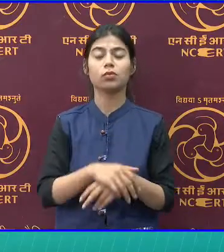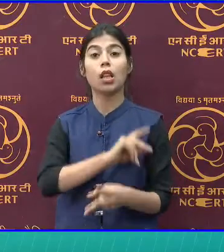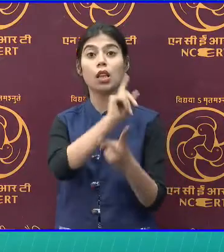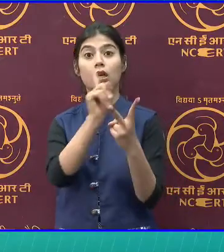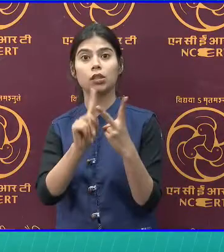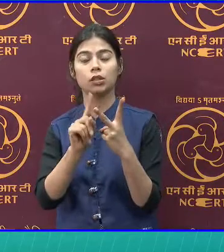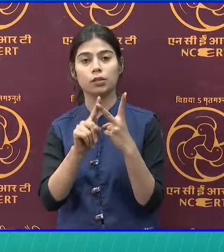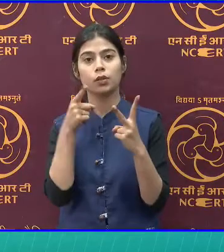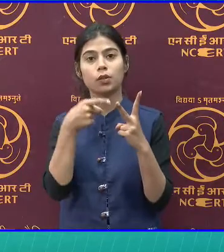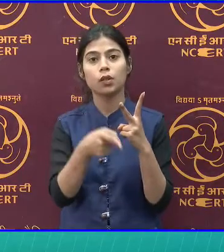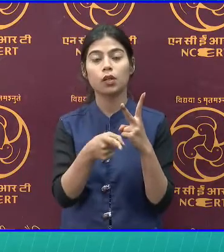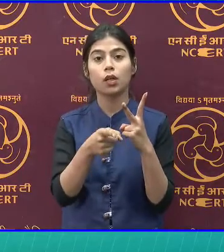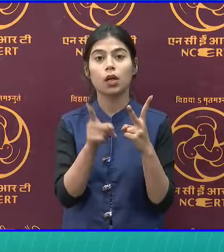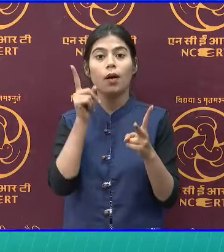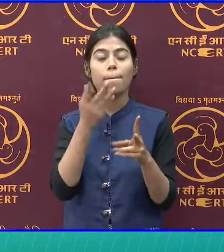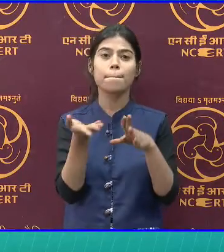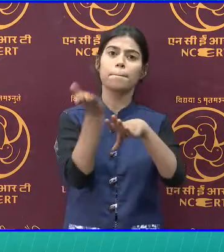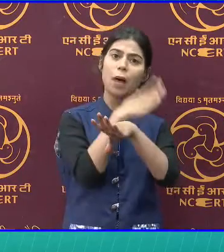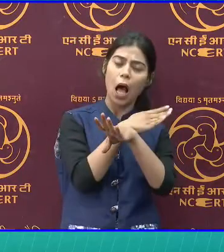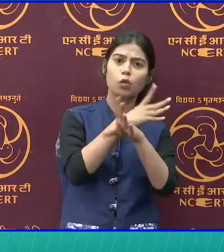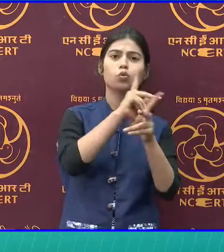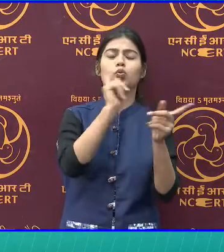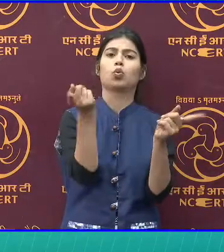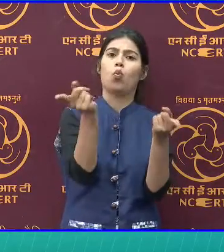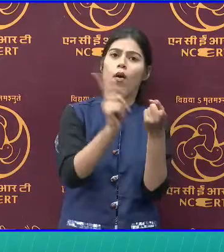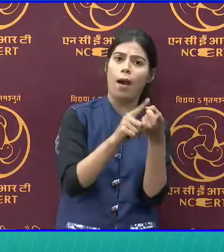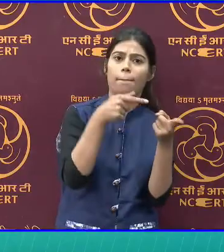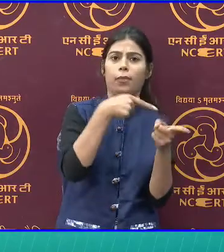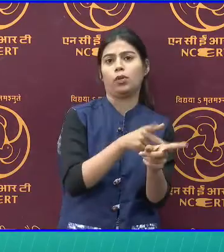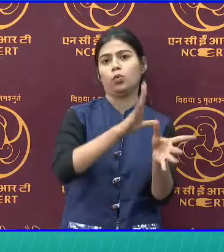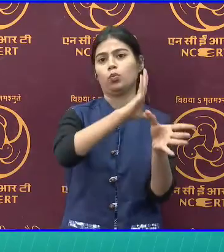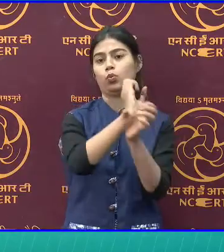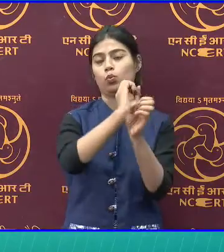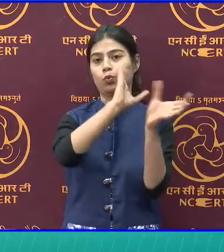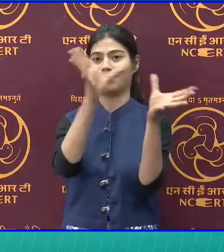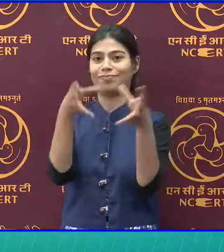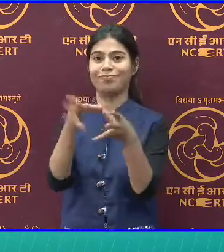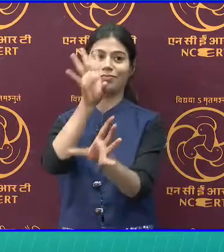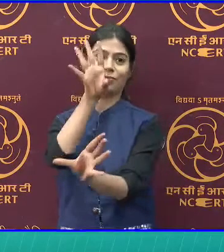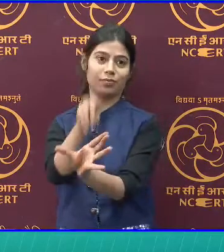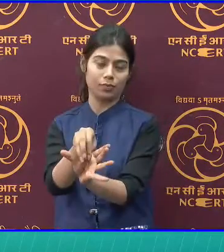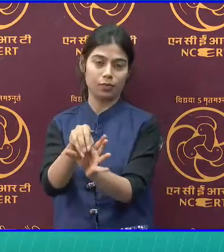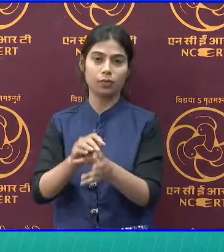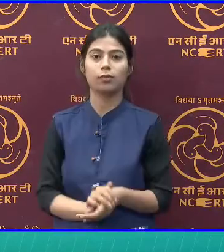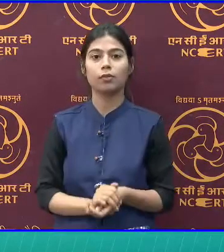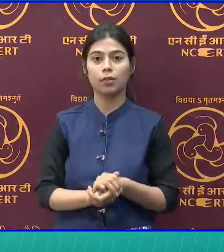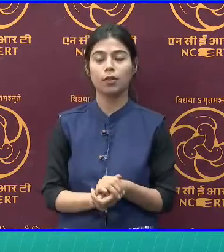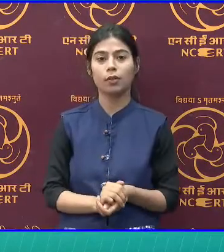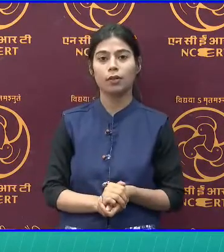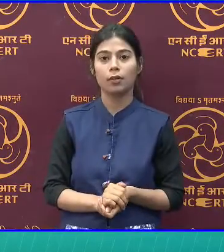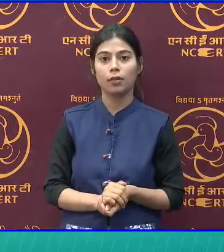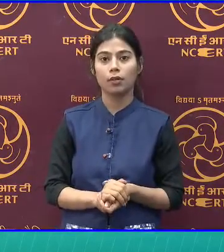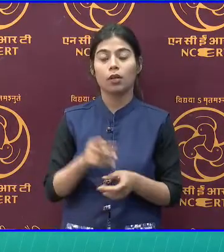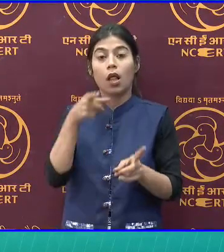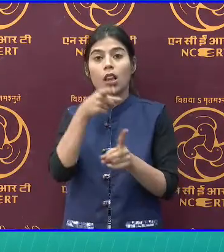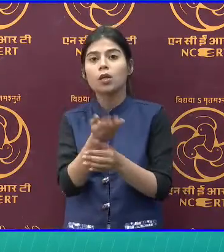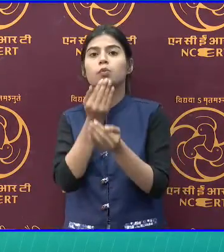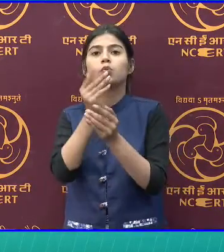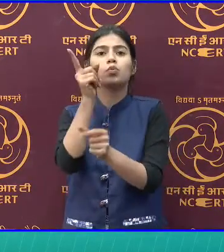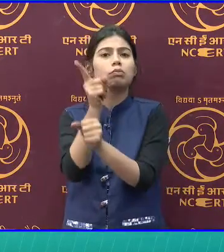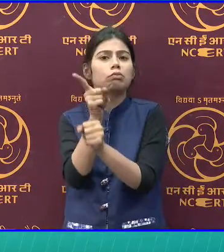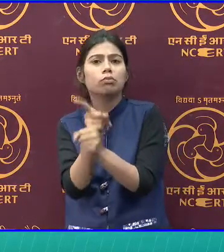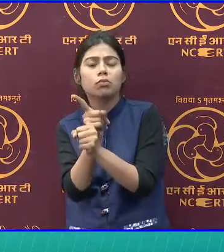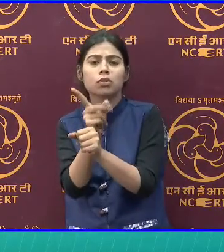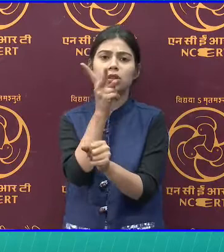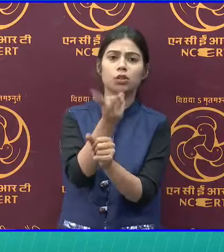is that tapestry of the past. The title itself may look very different for all of you teachers and students. And if you look